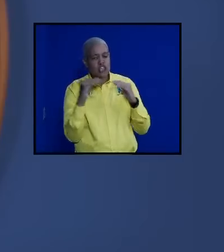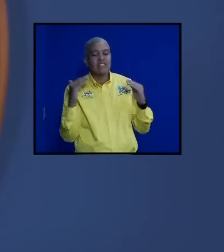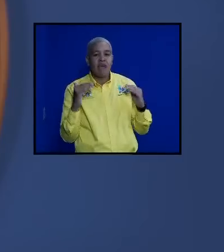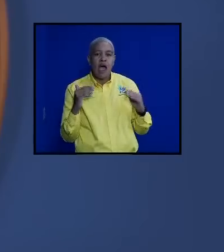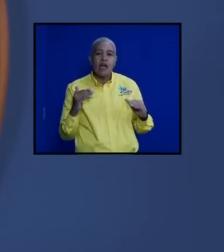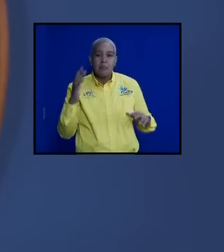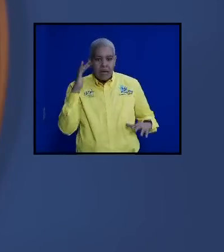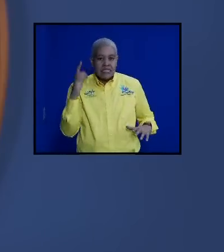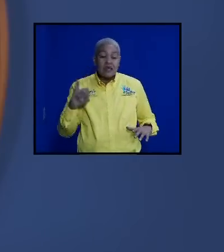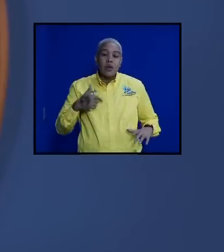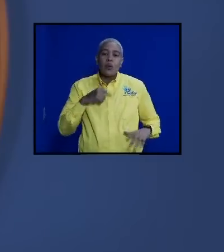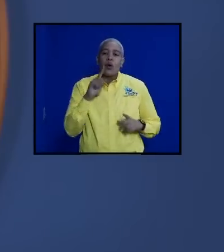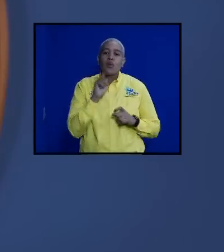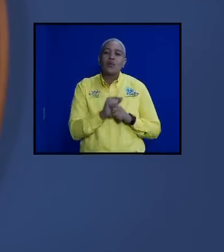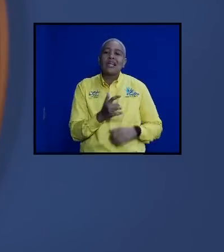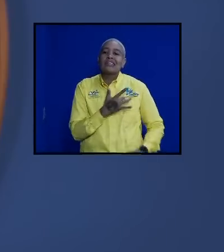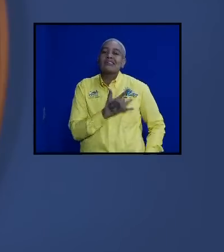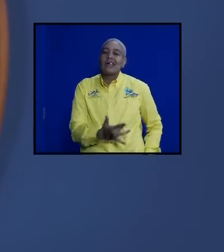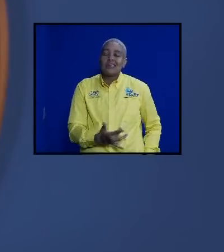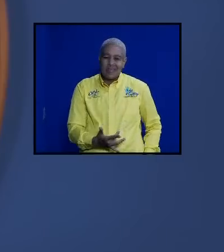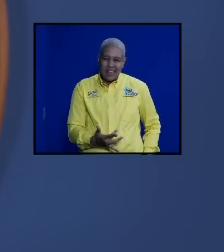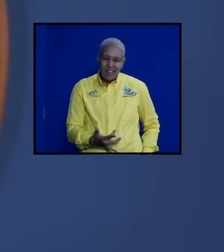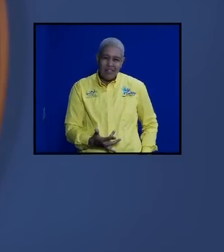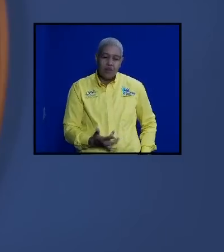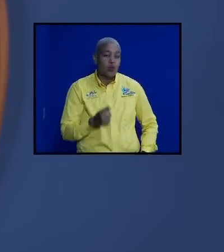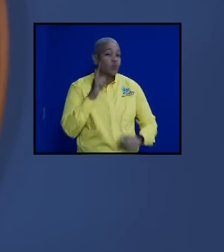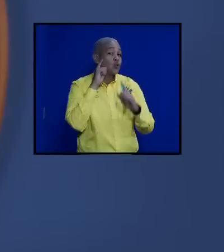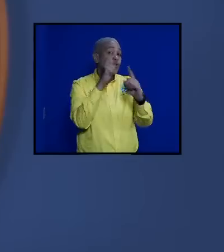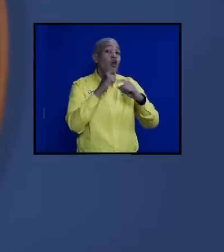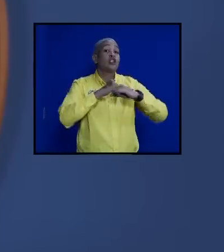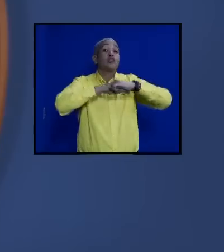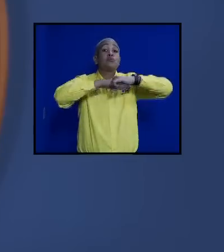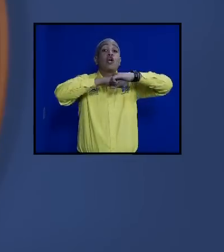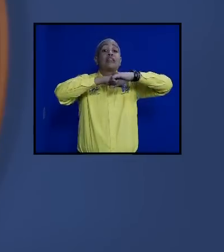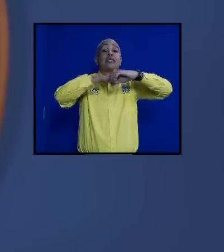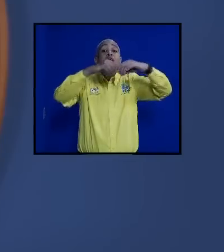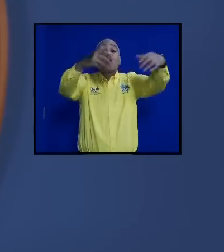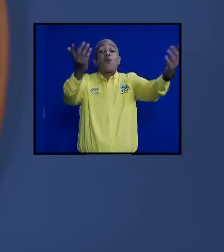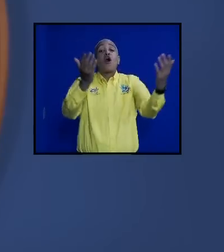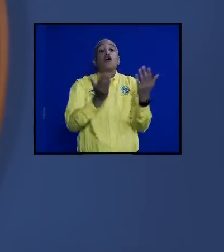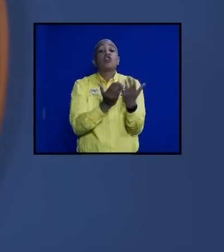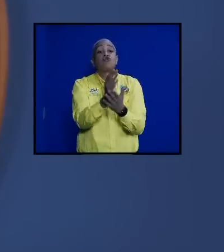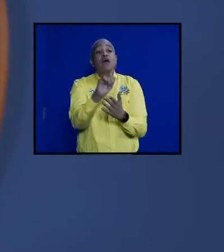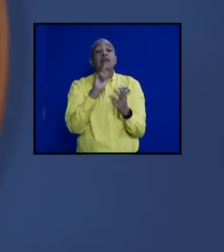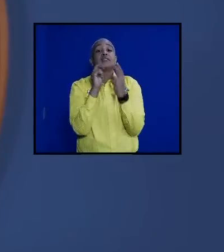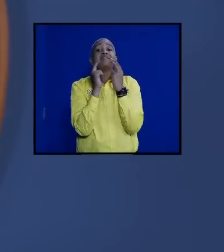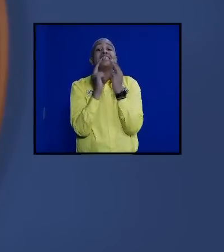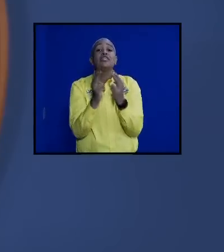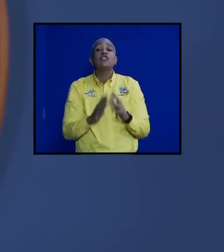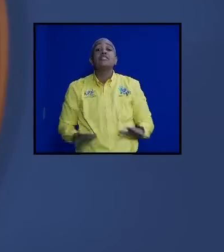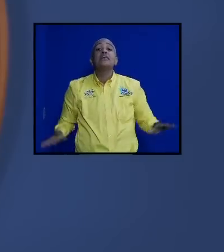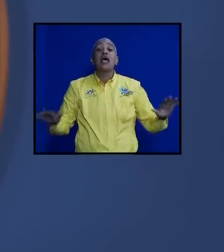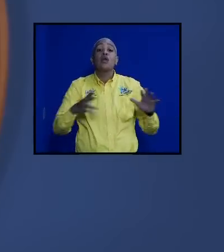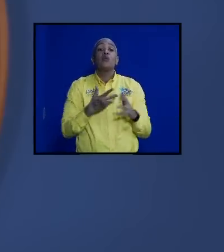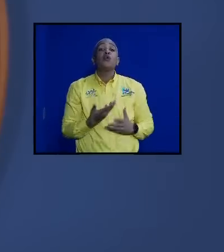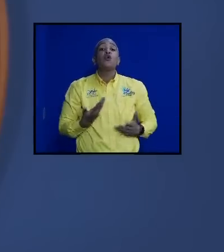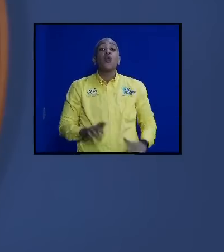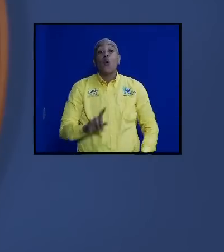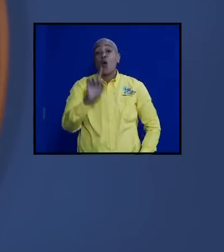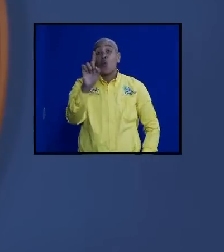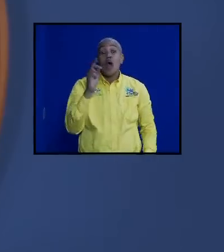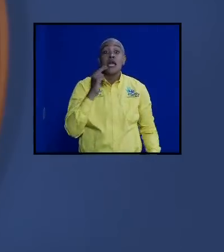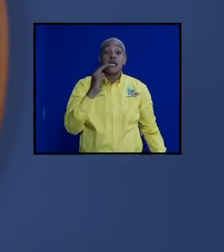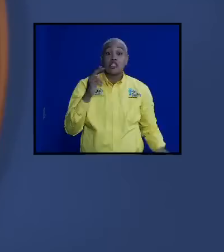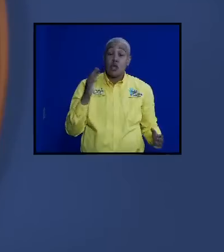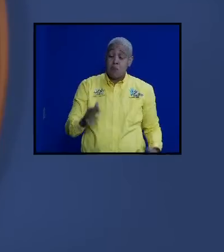And we are also very sensitive towards protecting the rights of the innocent. We don't want one innocent person to